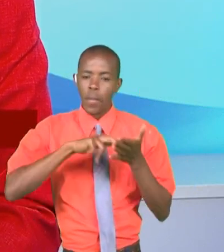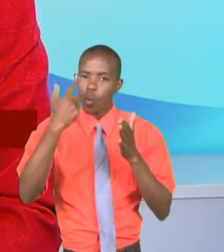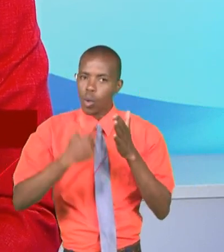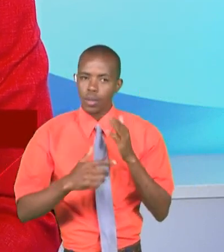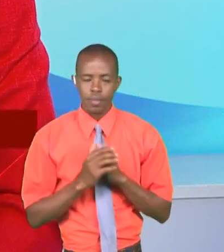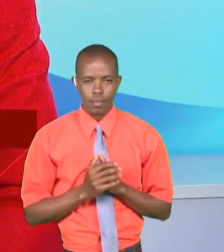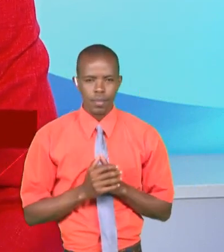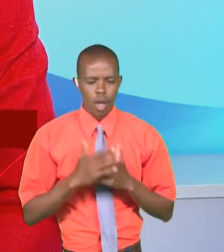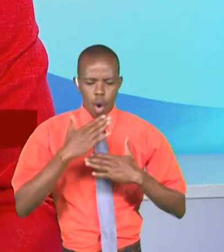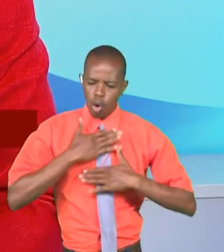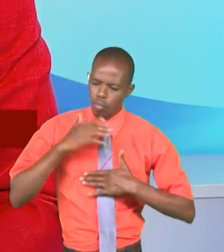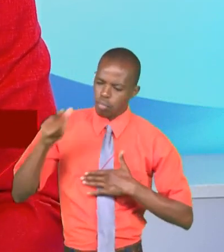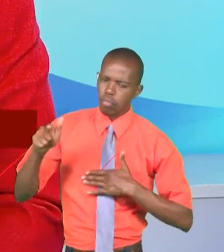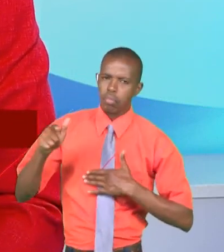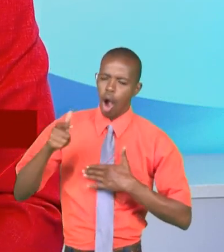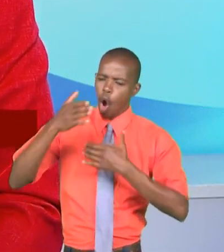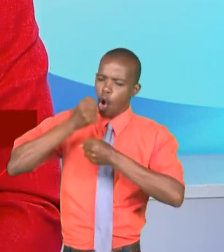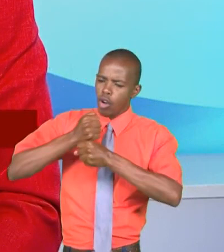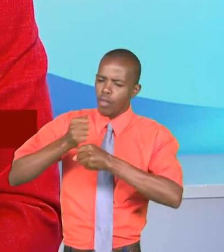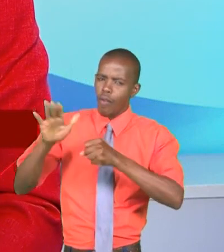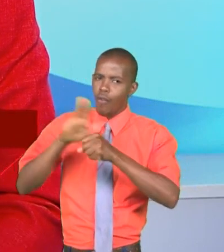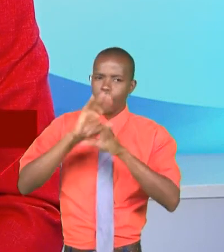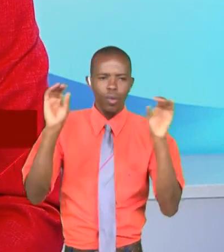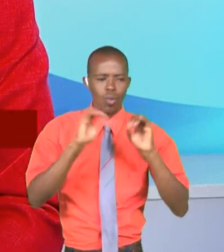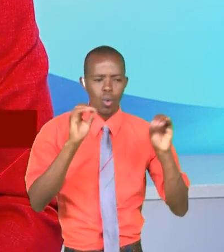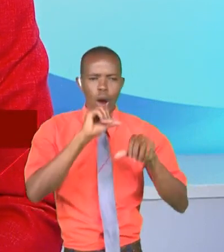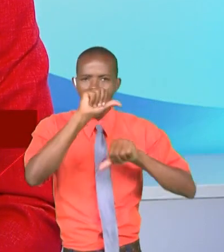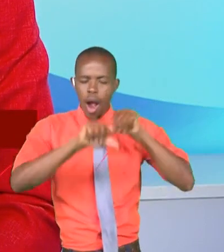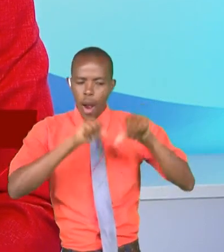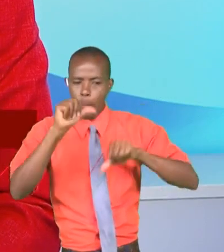that Mheshimiwa should not be very confident about this particular